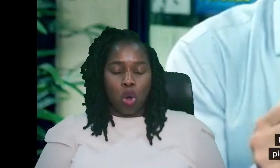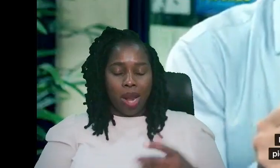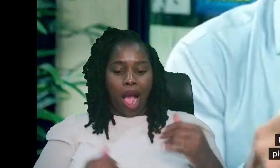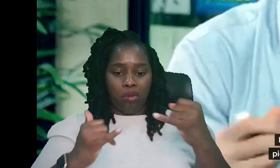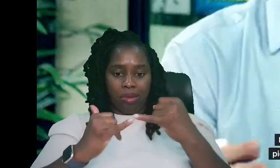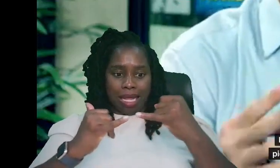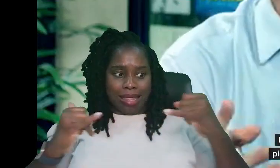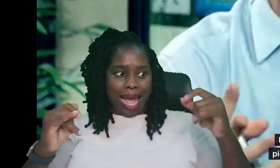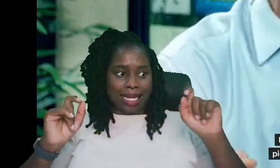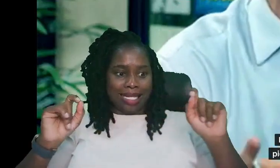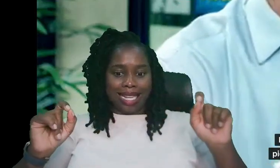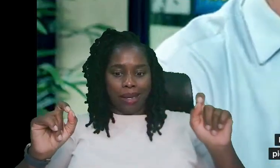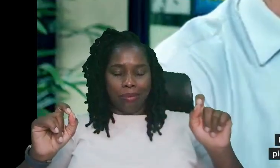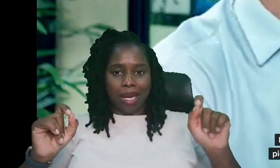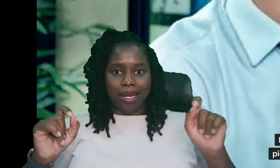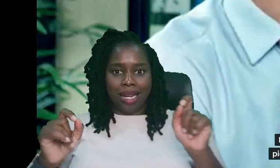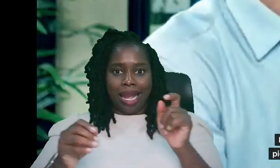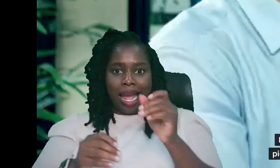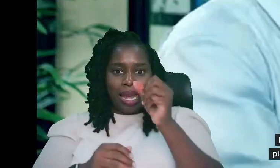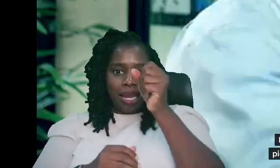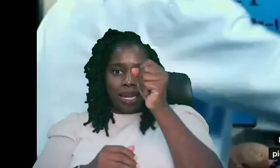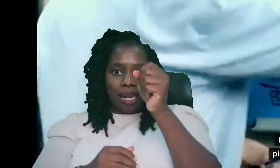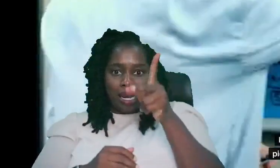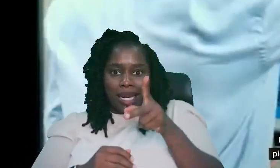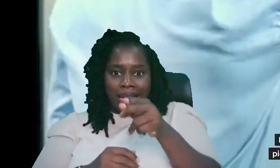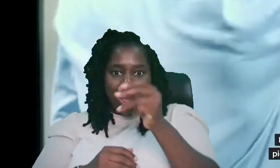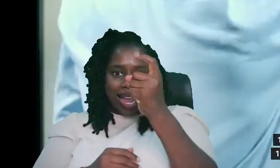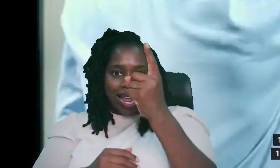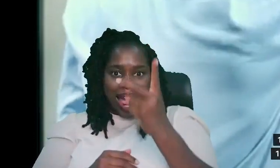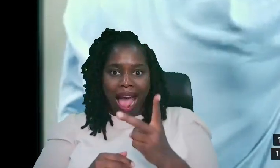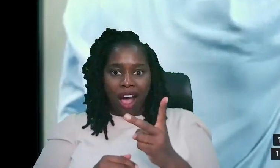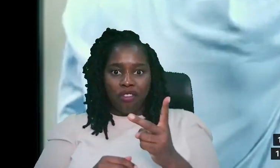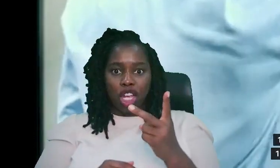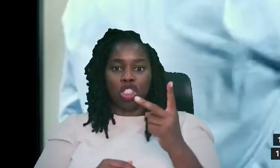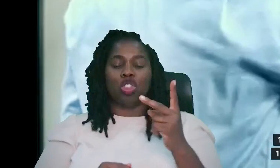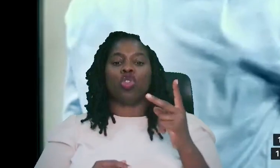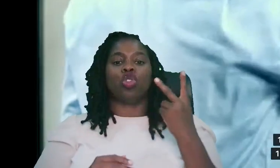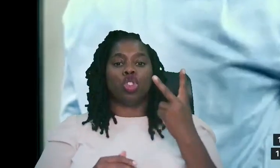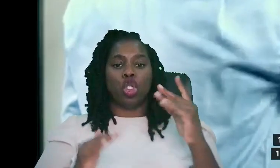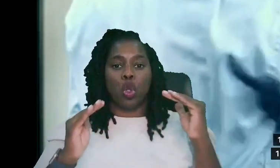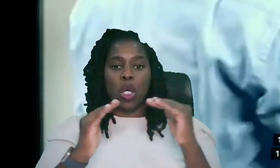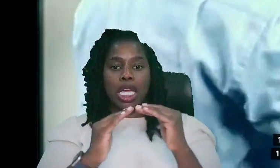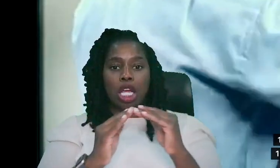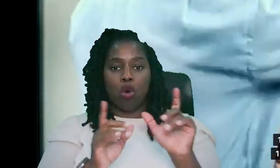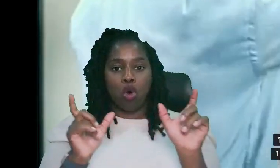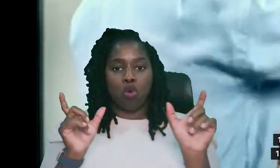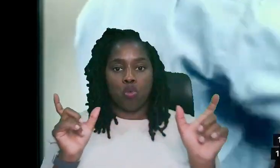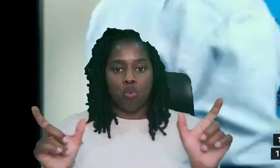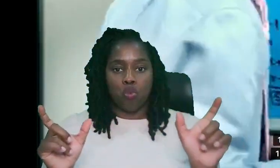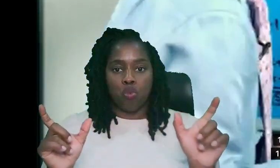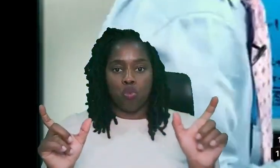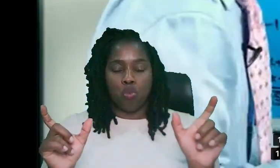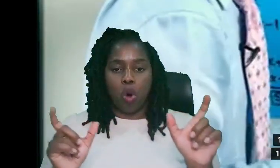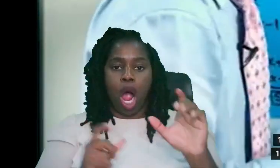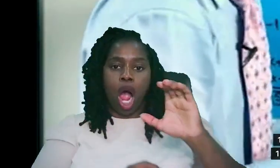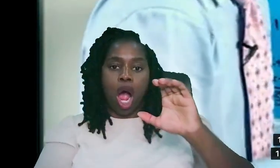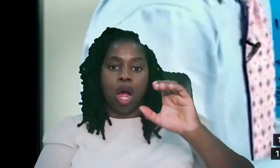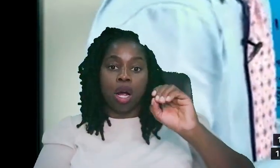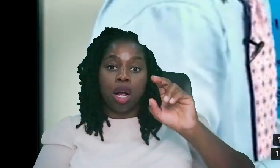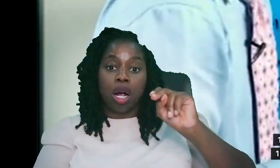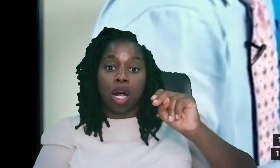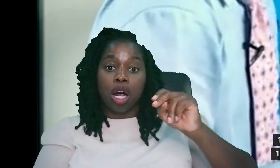pieces, meaning two equal pieces. So if 172 is the total trip, we would take